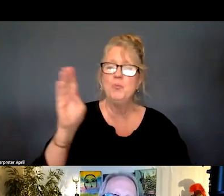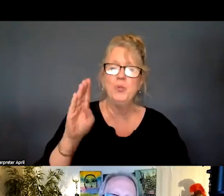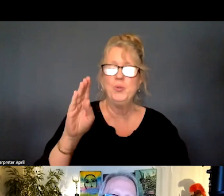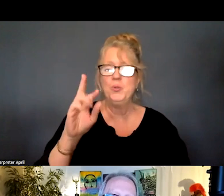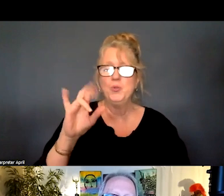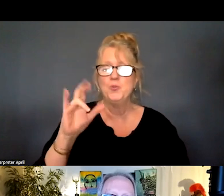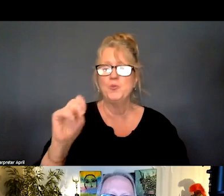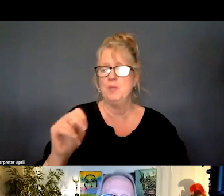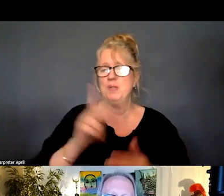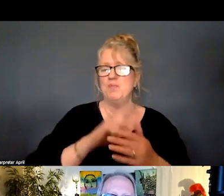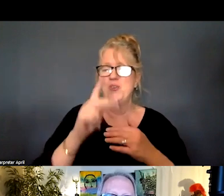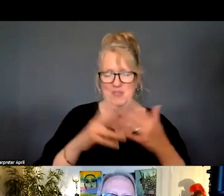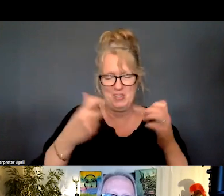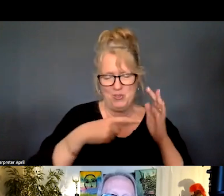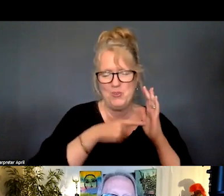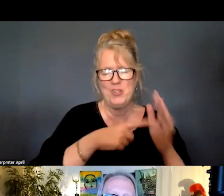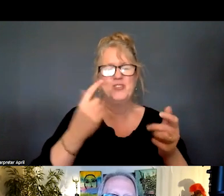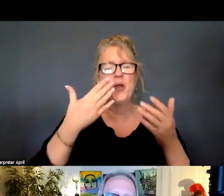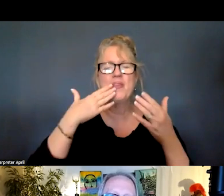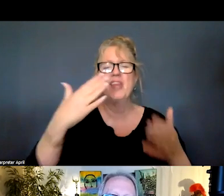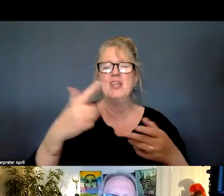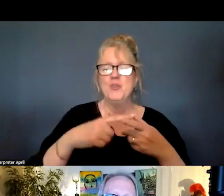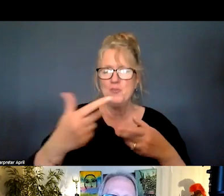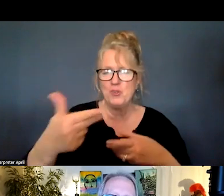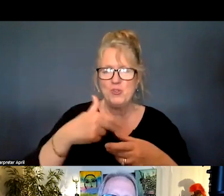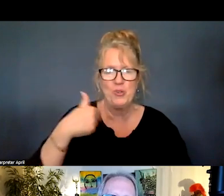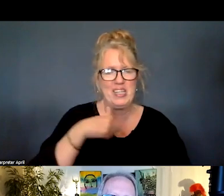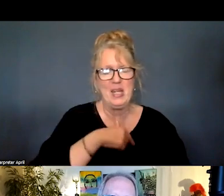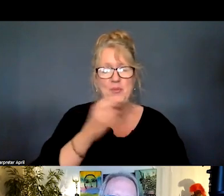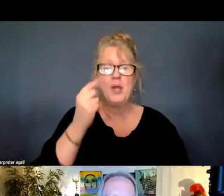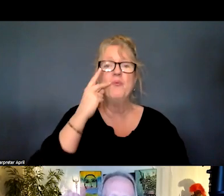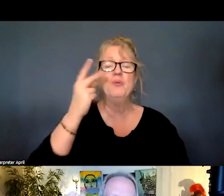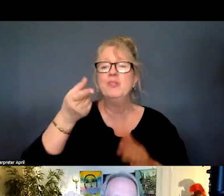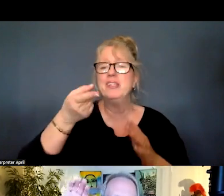showcase for the Crisis Jam community. Thanks for joining us, and we'll see you again next week.